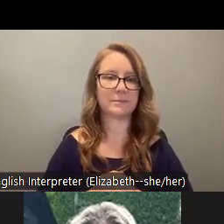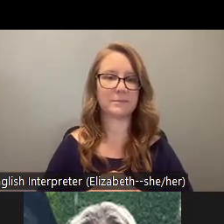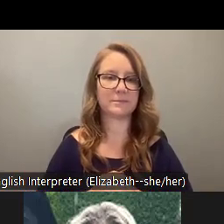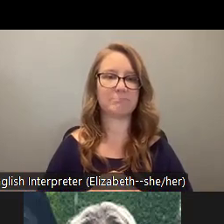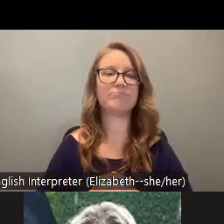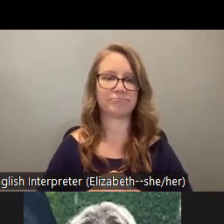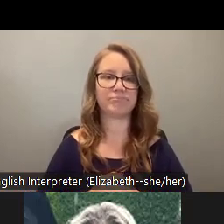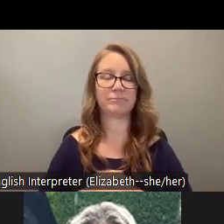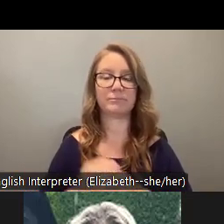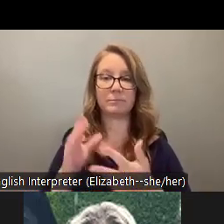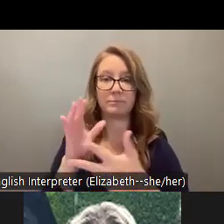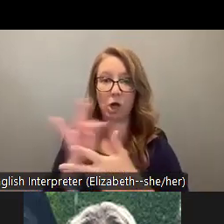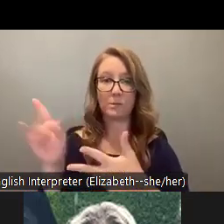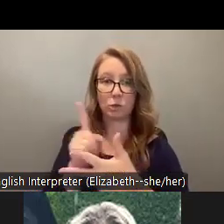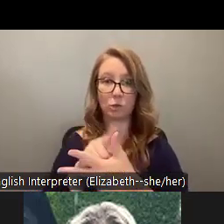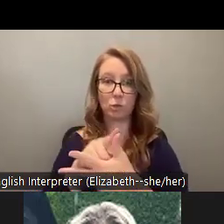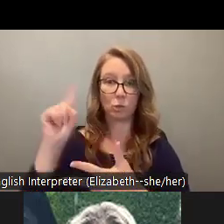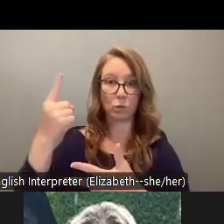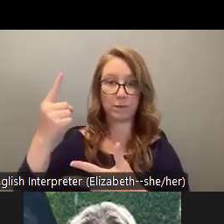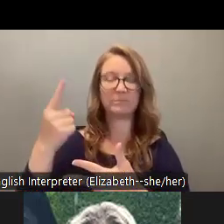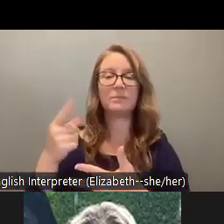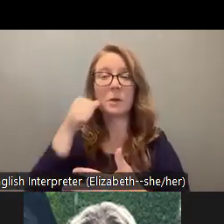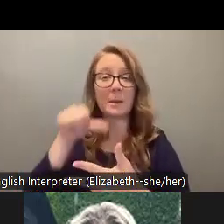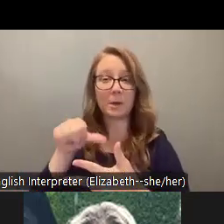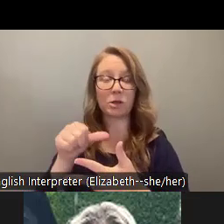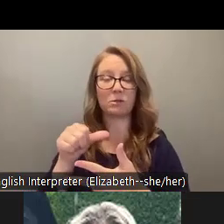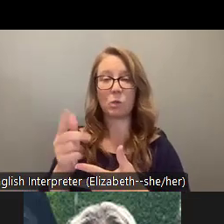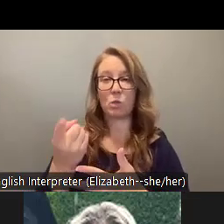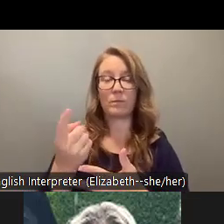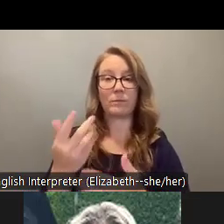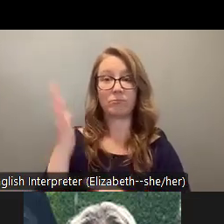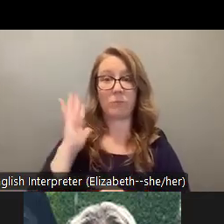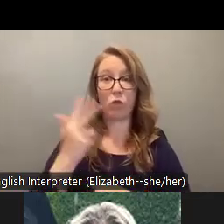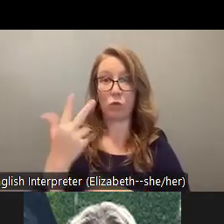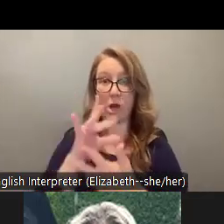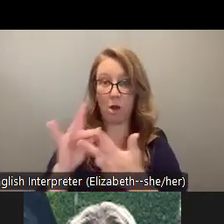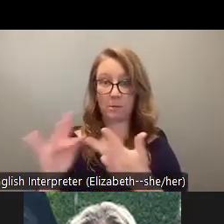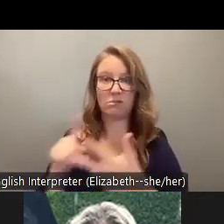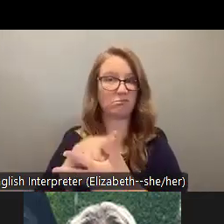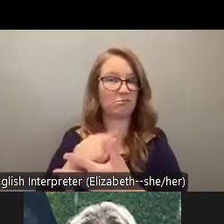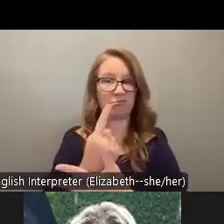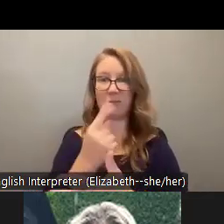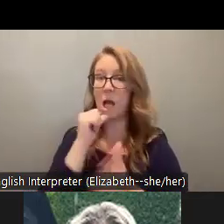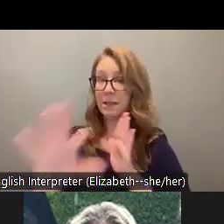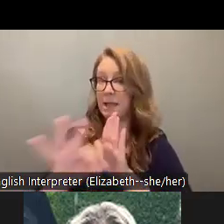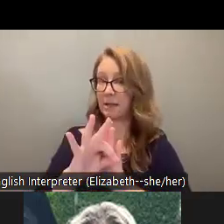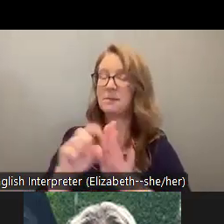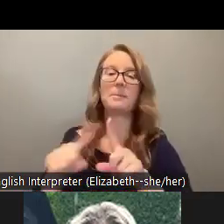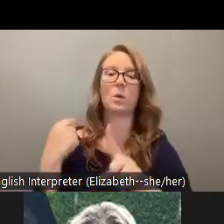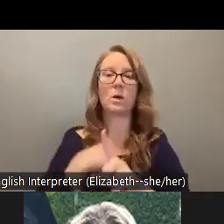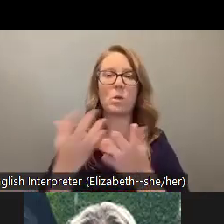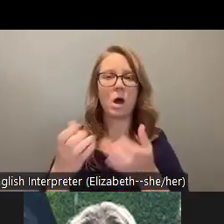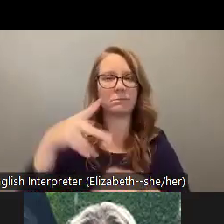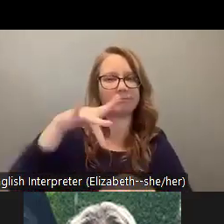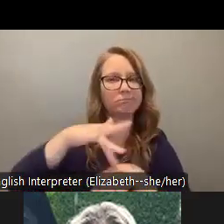All right, so option one. So again, this was one of the two or one of the original three options. So option one was not selected, but we still wanted to kind of touch on it to show